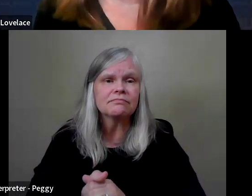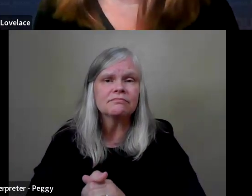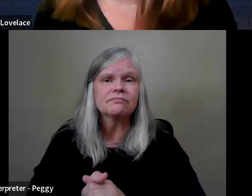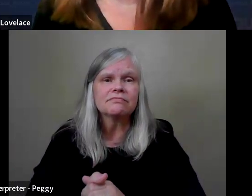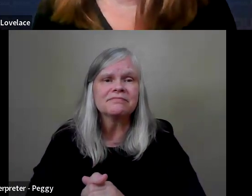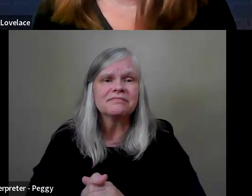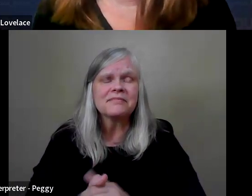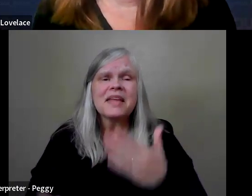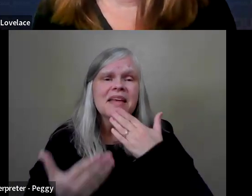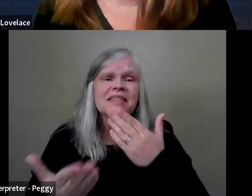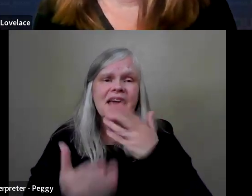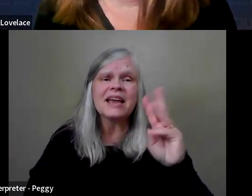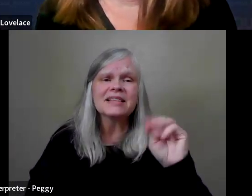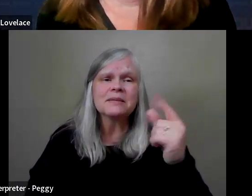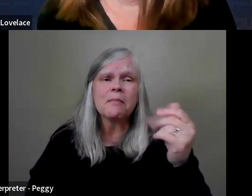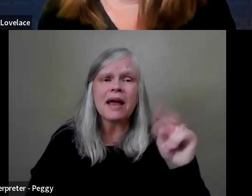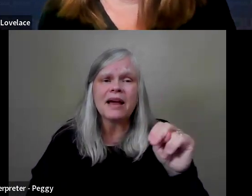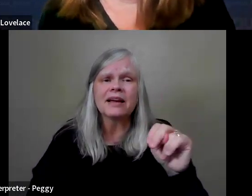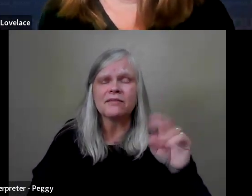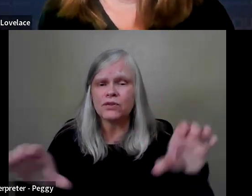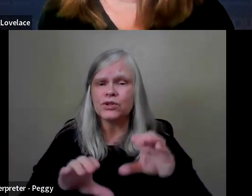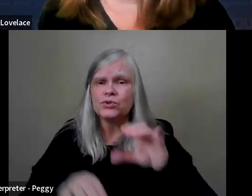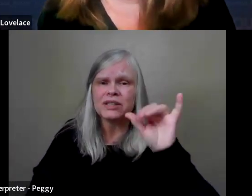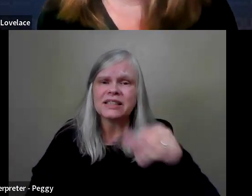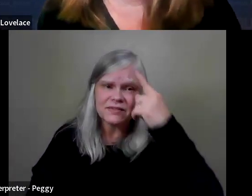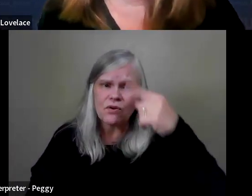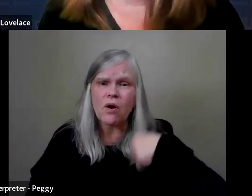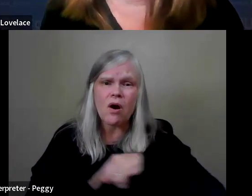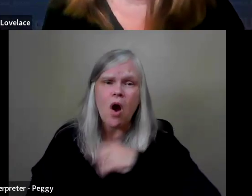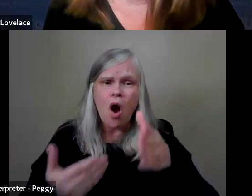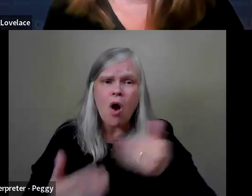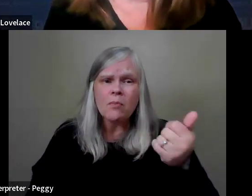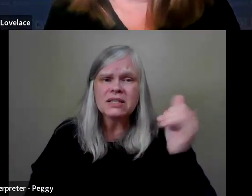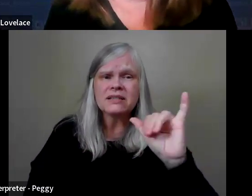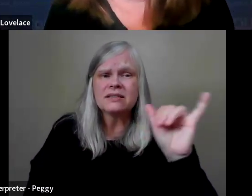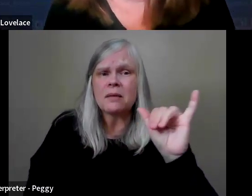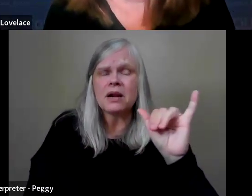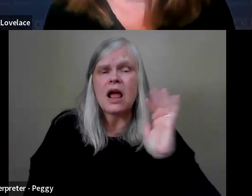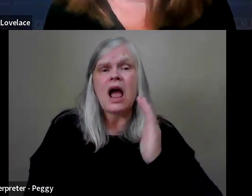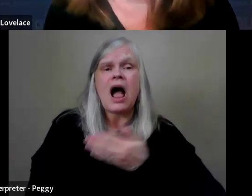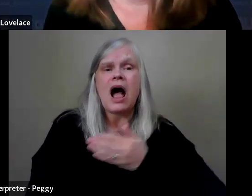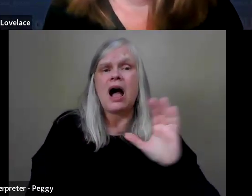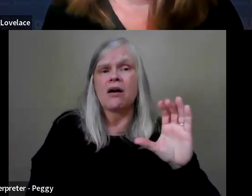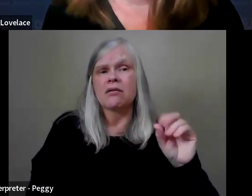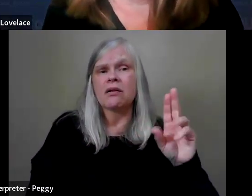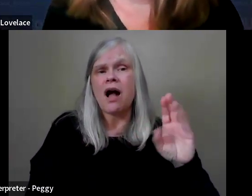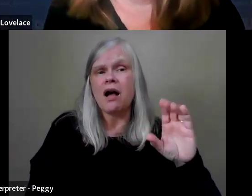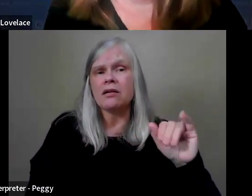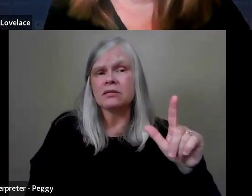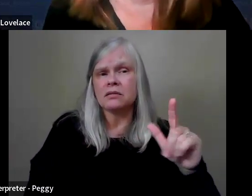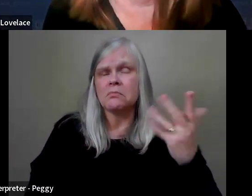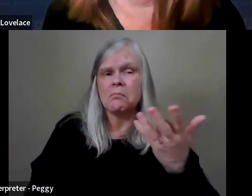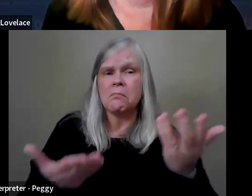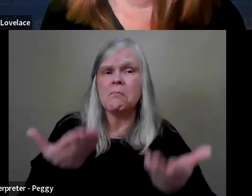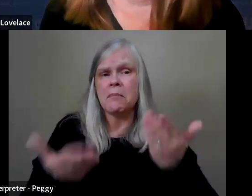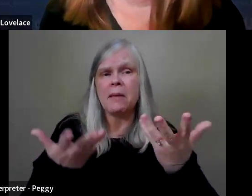Well, thanks, Megan, so much for doing this for us. I mean, this almost seems like something I think our council may want to host